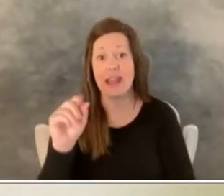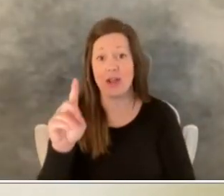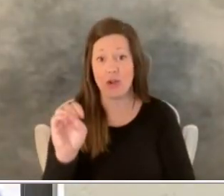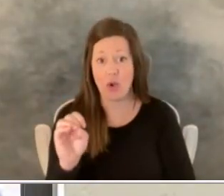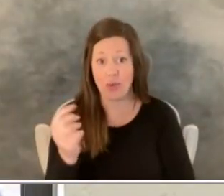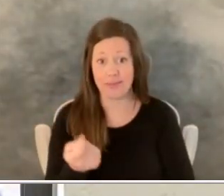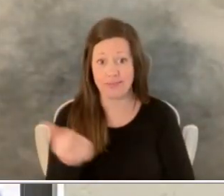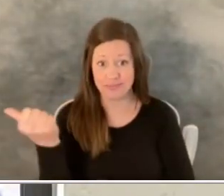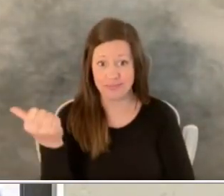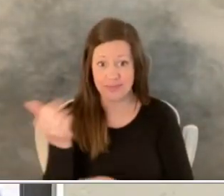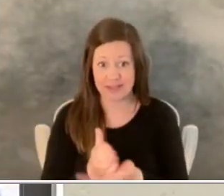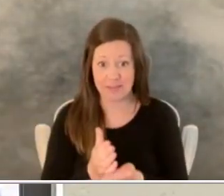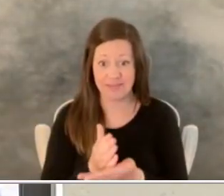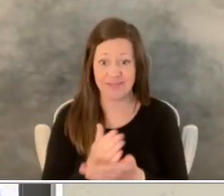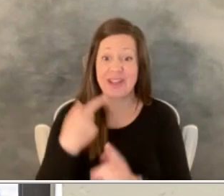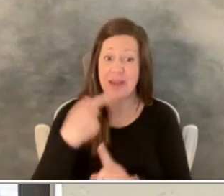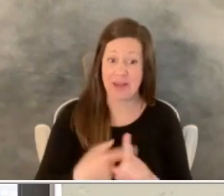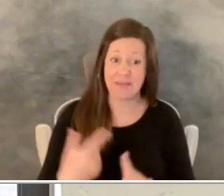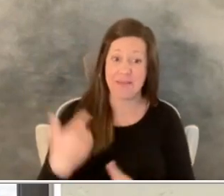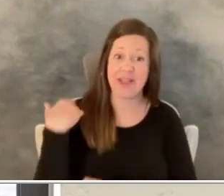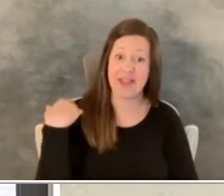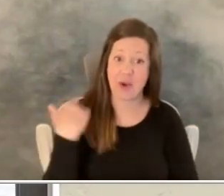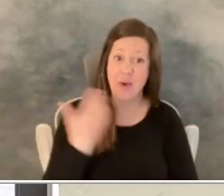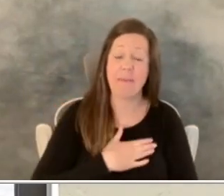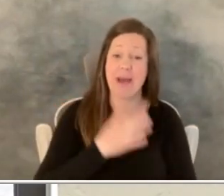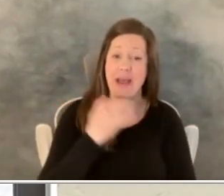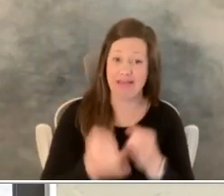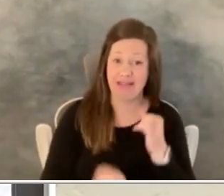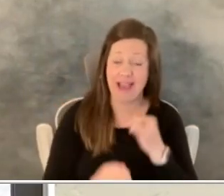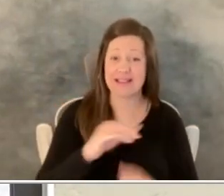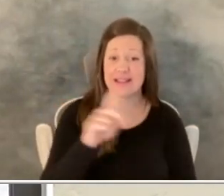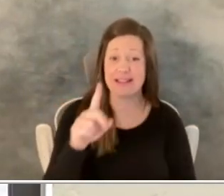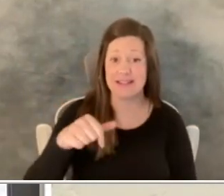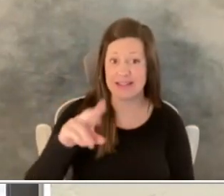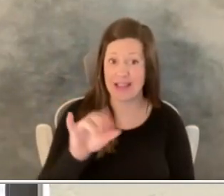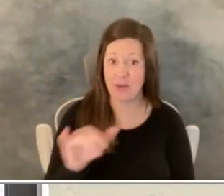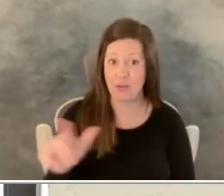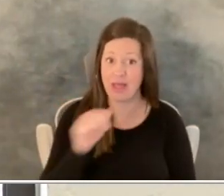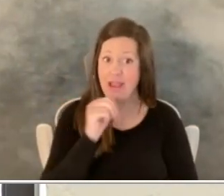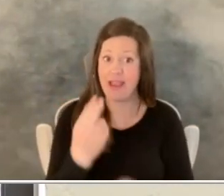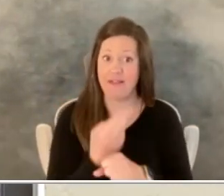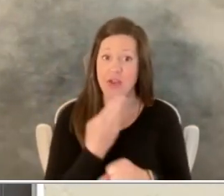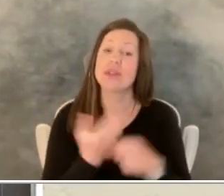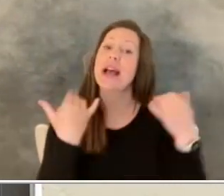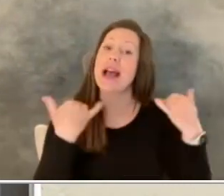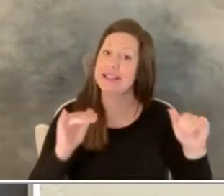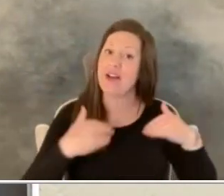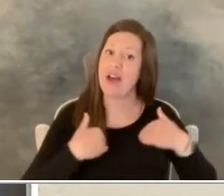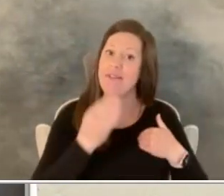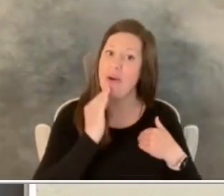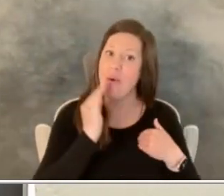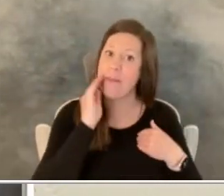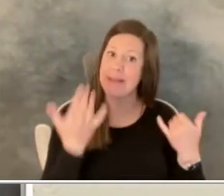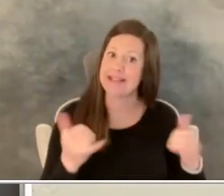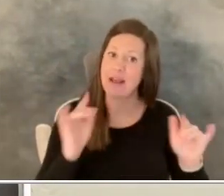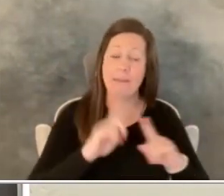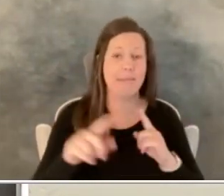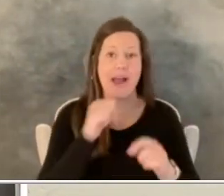month ago, I took my last ZzzQuil, and I have not taken it since. It's still in my medicine cabinet, but I have not taken